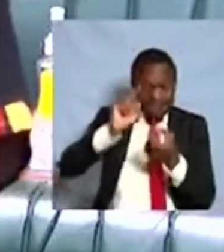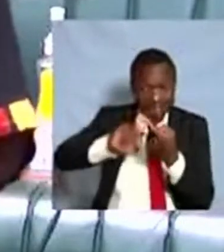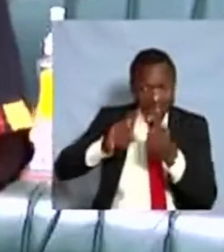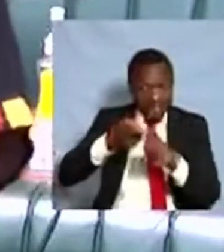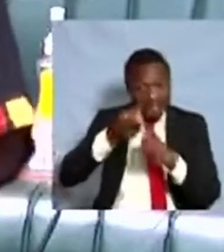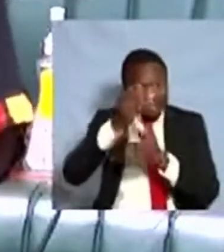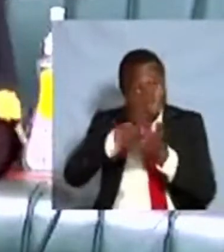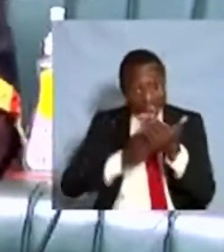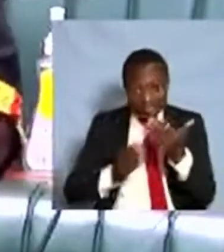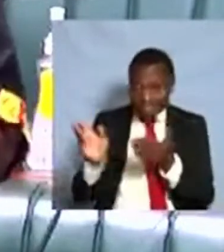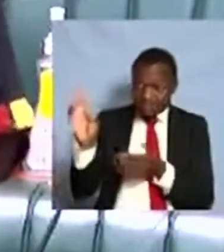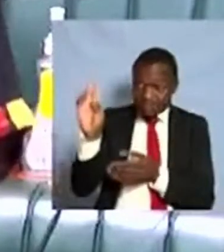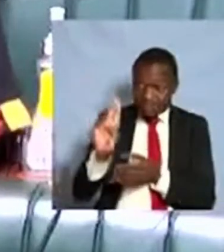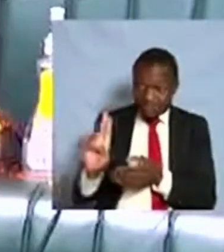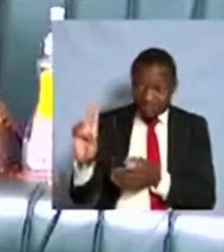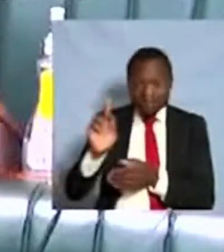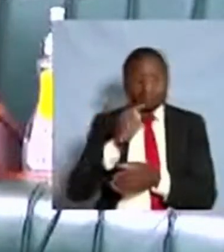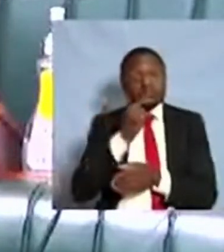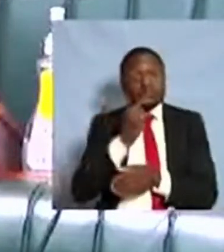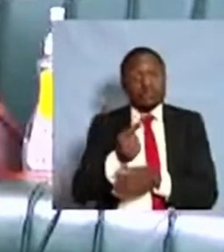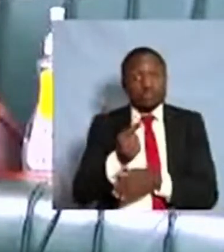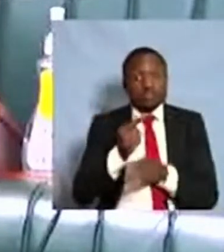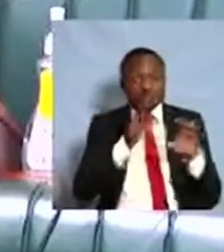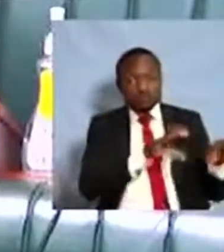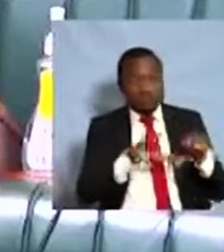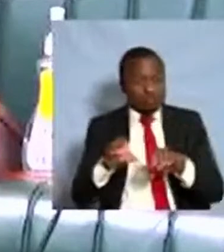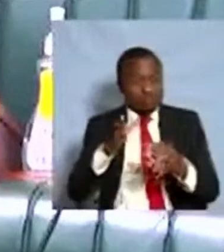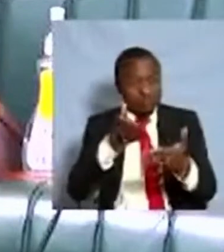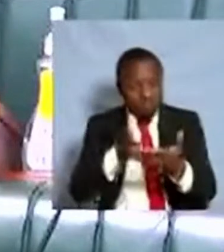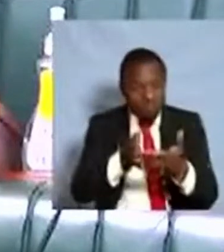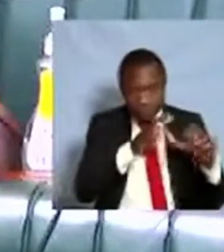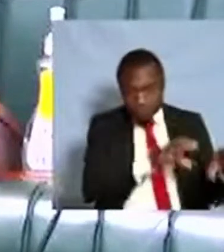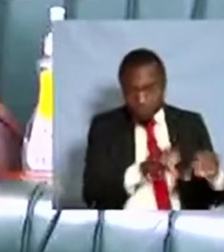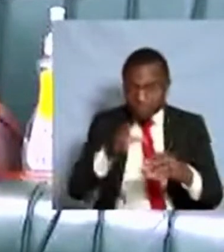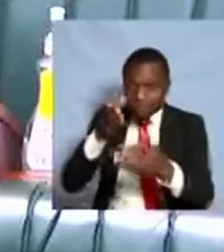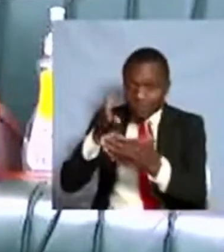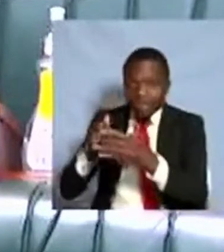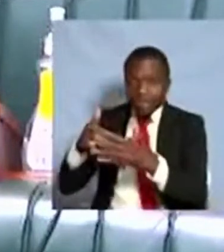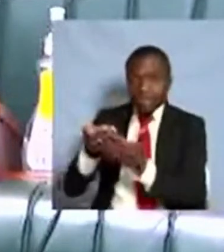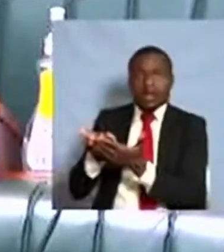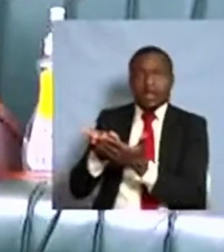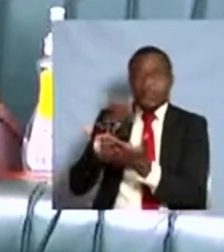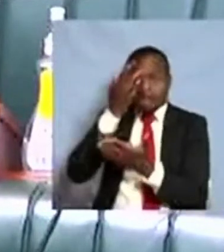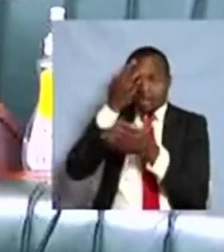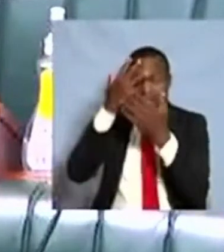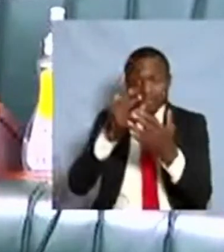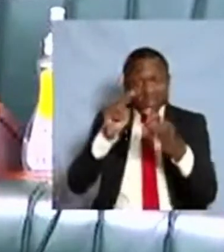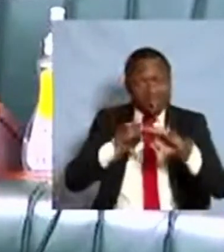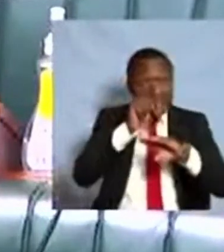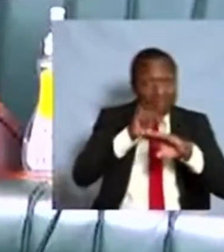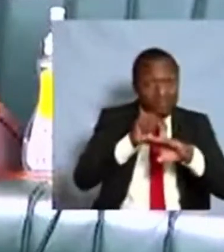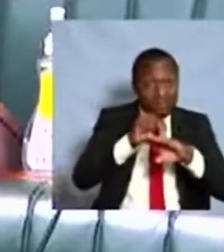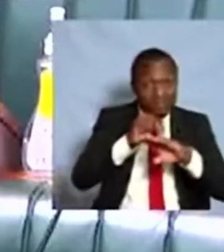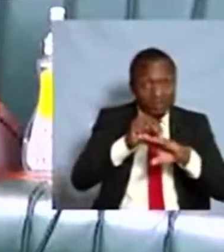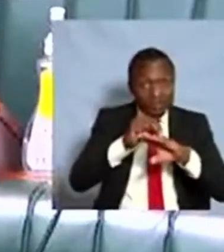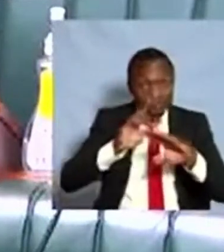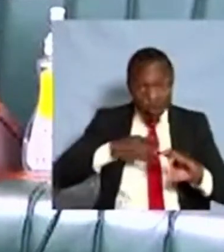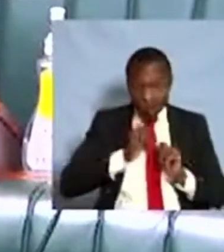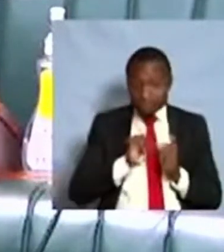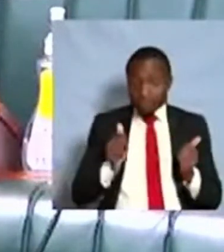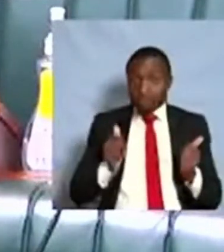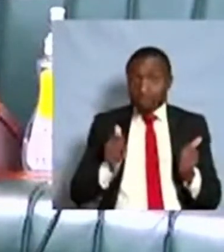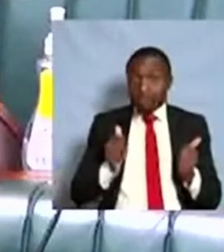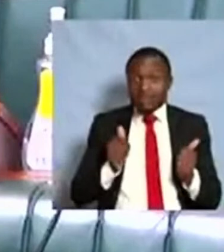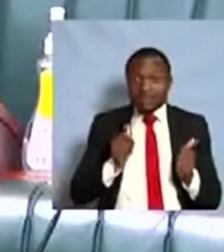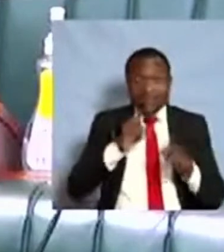some of them use, like saying, you did this, how do you expect the nation to heal?